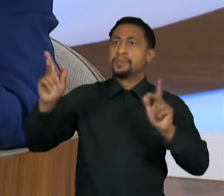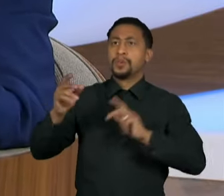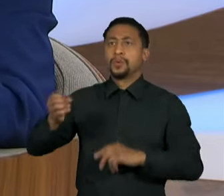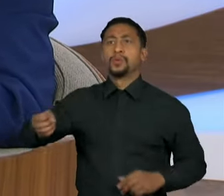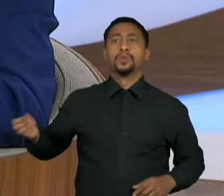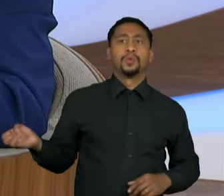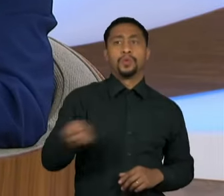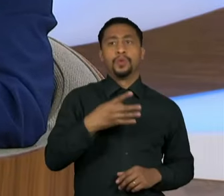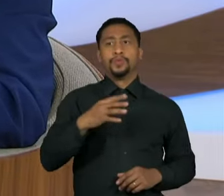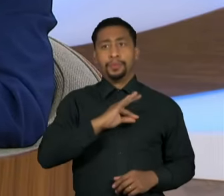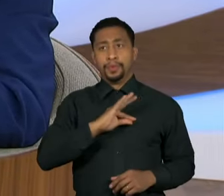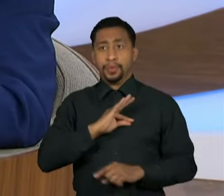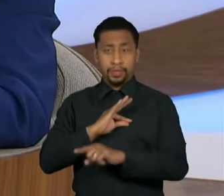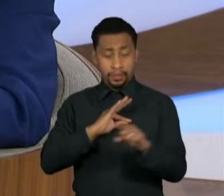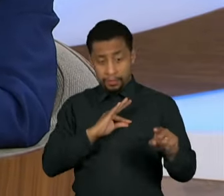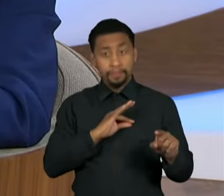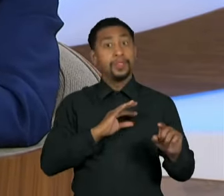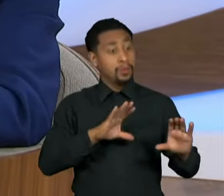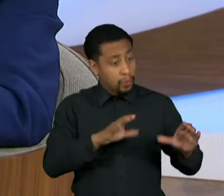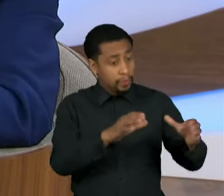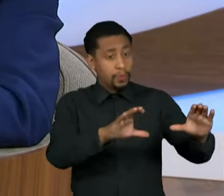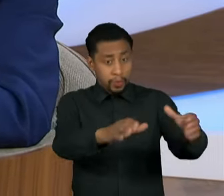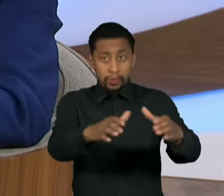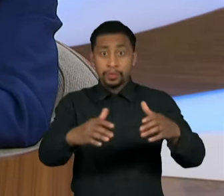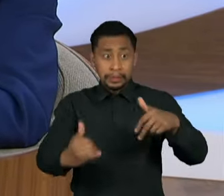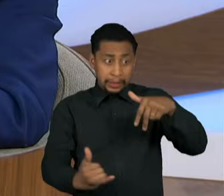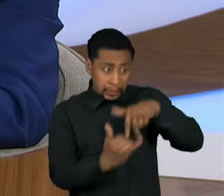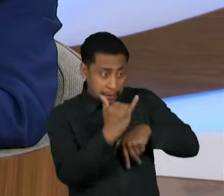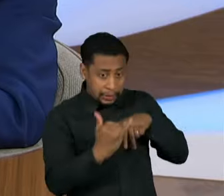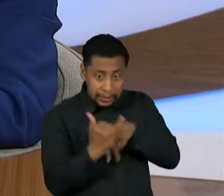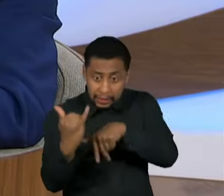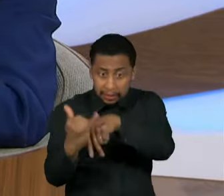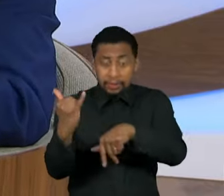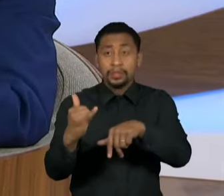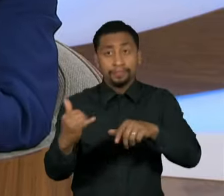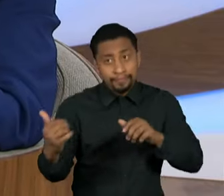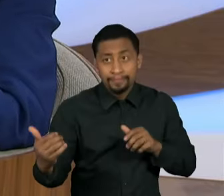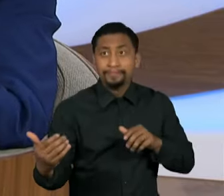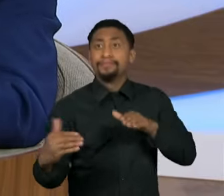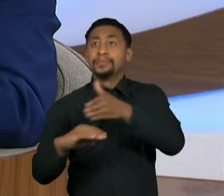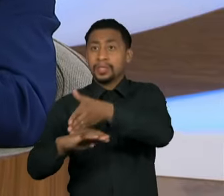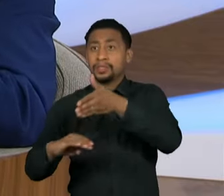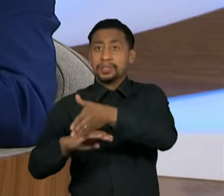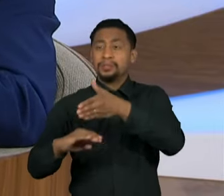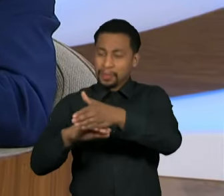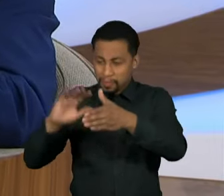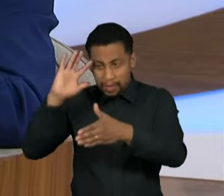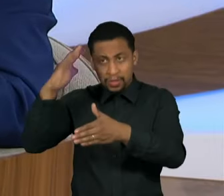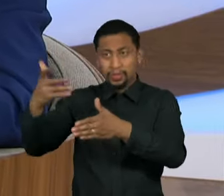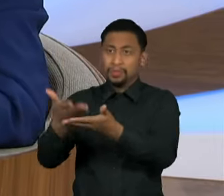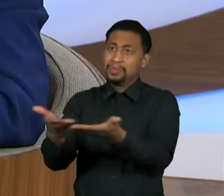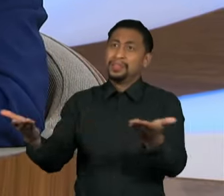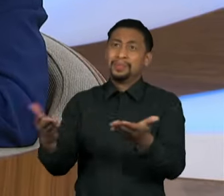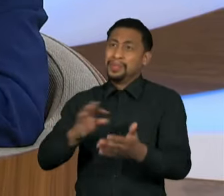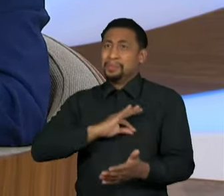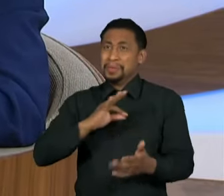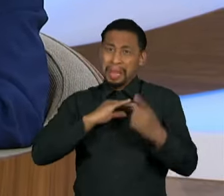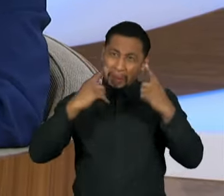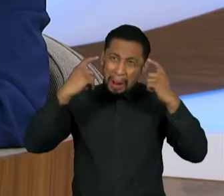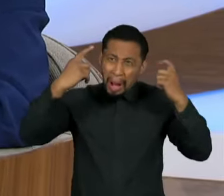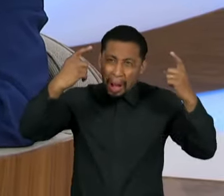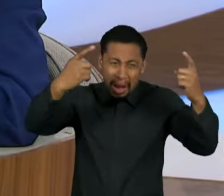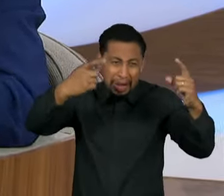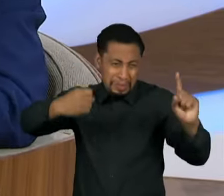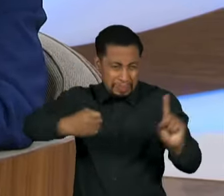involve communities who are the victims of disproportionate police violence to contribute